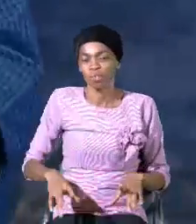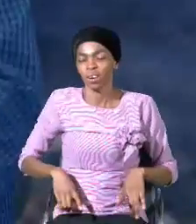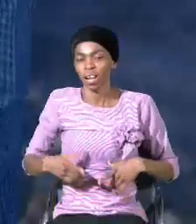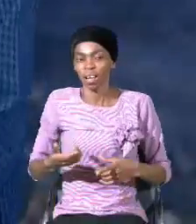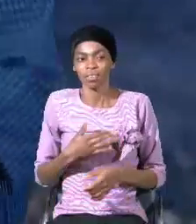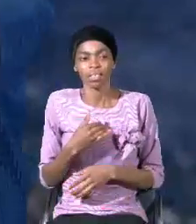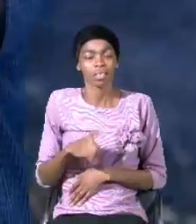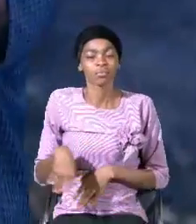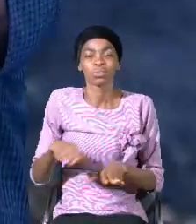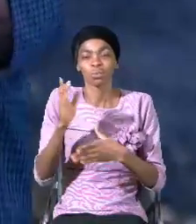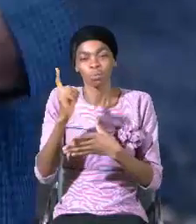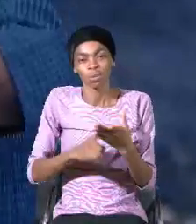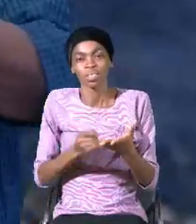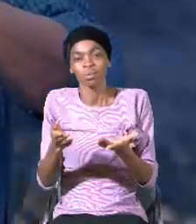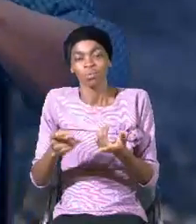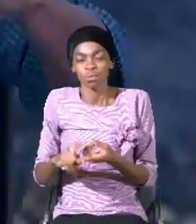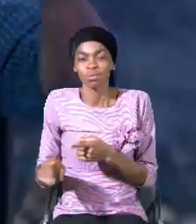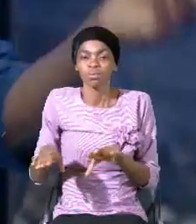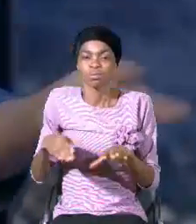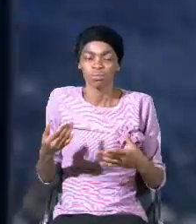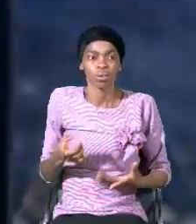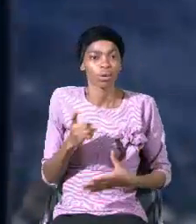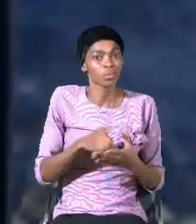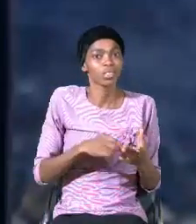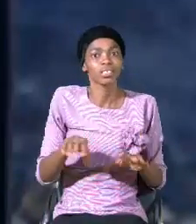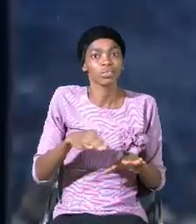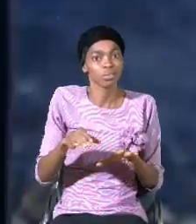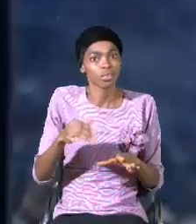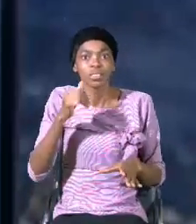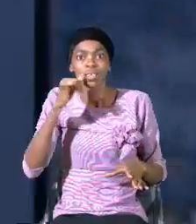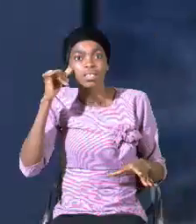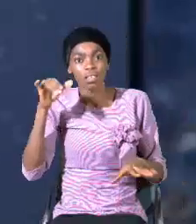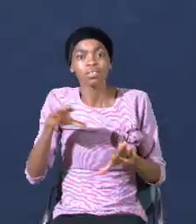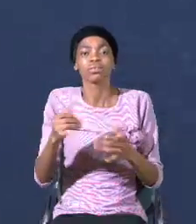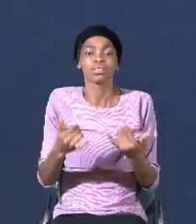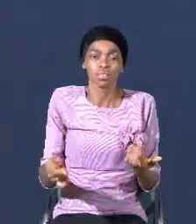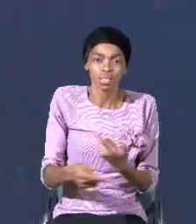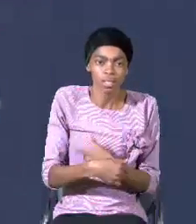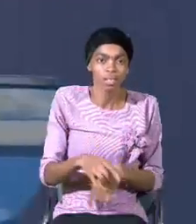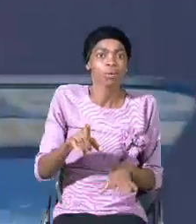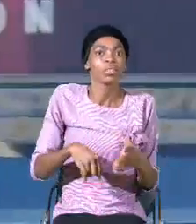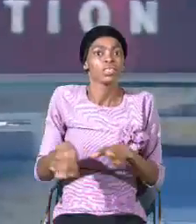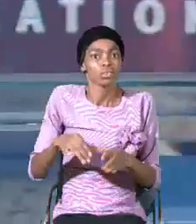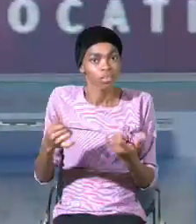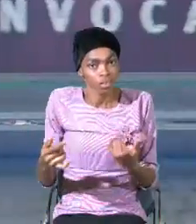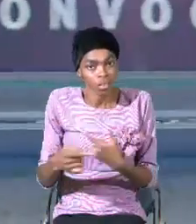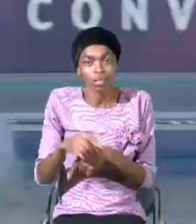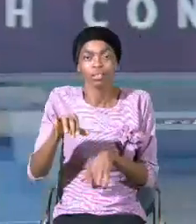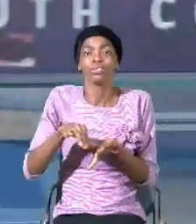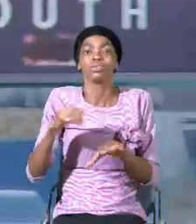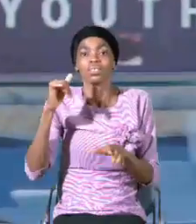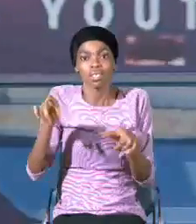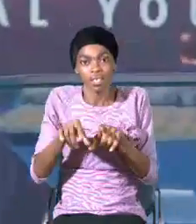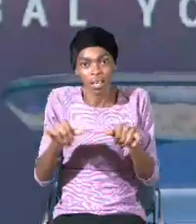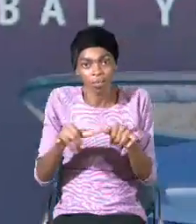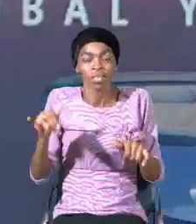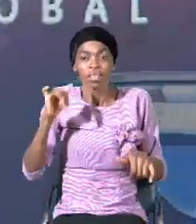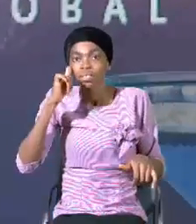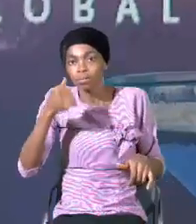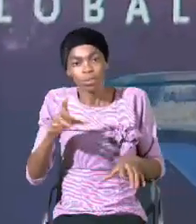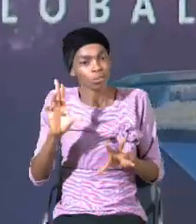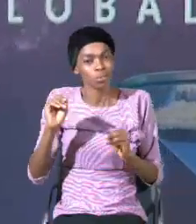whatever they want to do. Actually, what they did yesterday, they do today. And what they're doing today, they're going to do tomorrow. There's no plan, there's